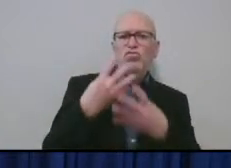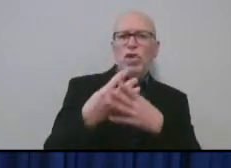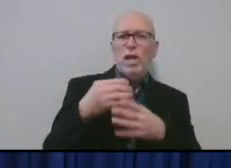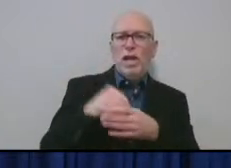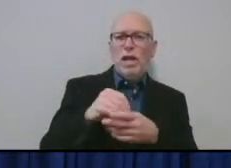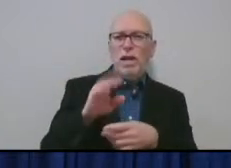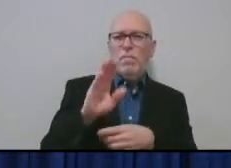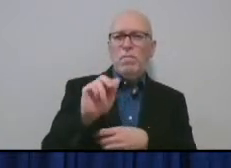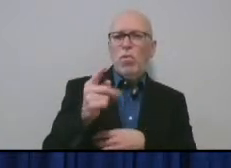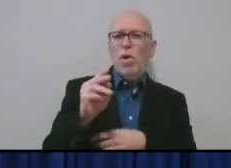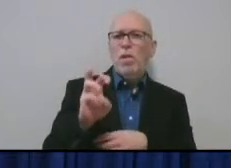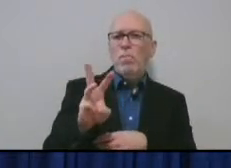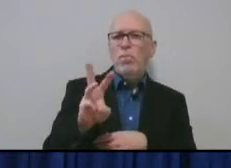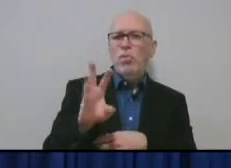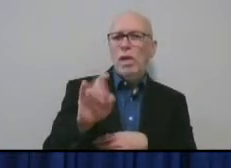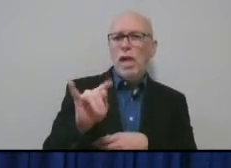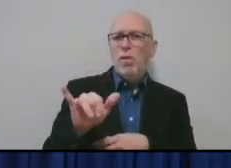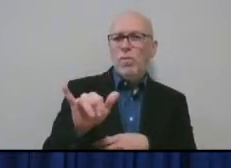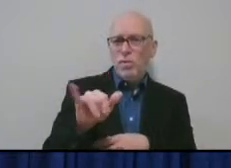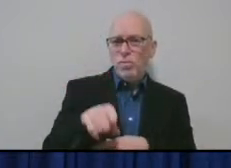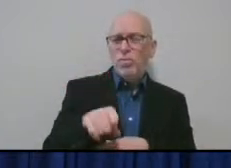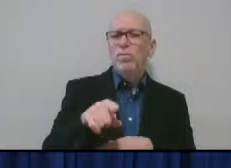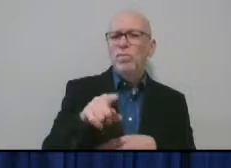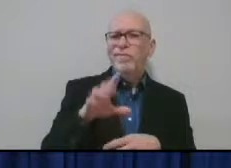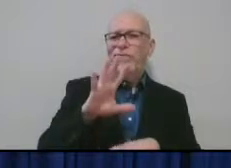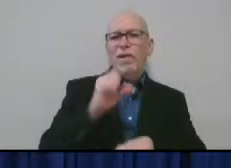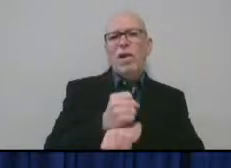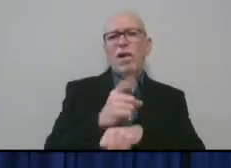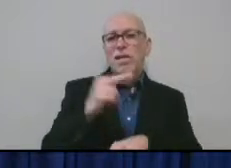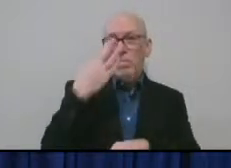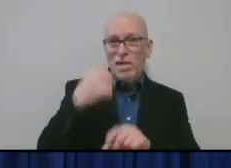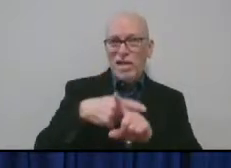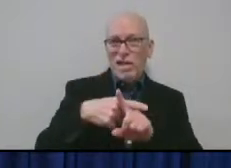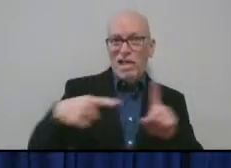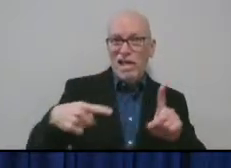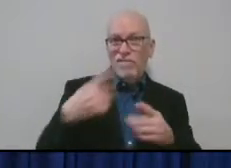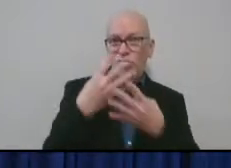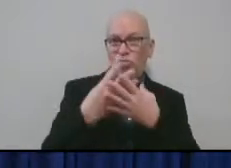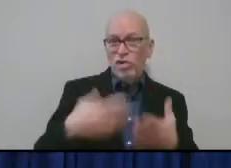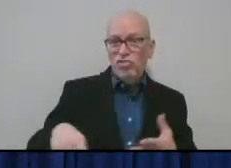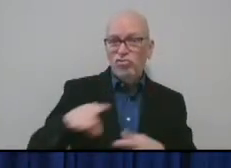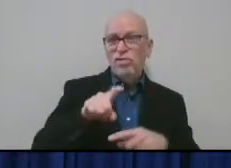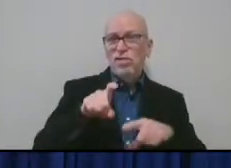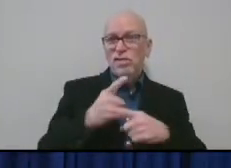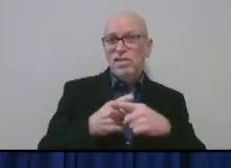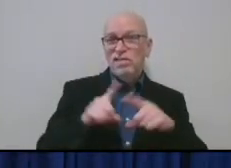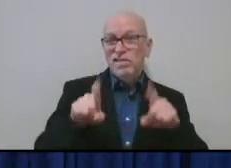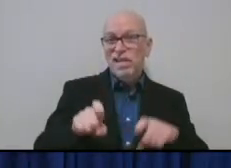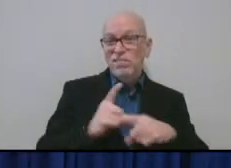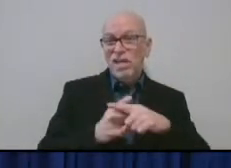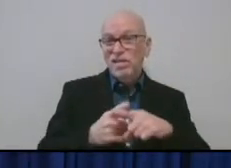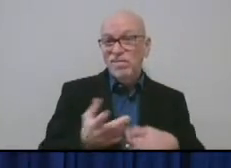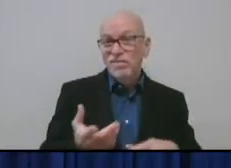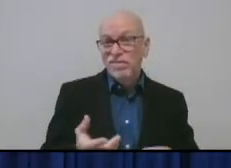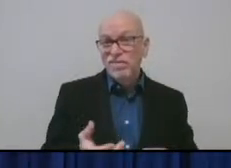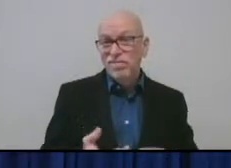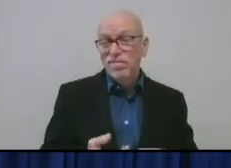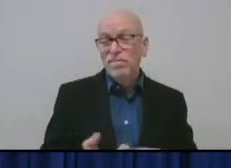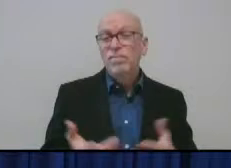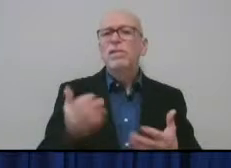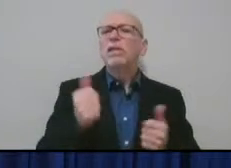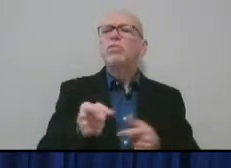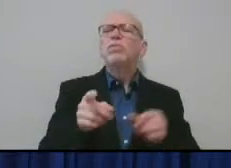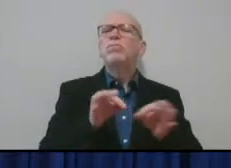was placed on lockdown after nearly half the inmates tested positive. Can you just describe, or one of you describe,